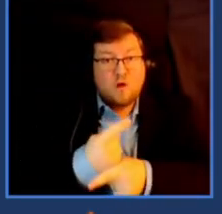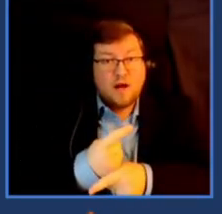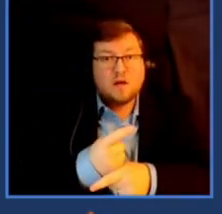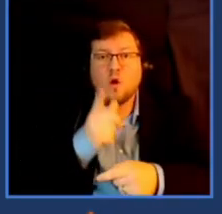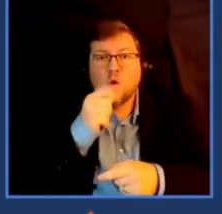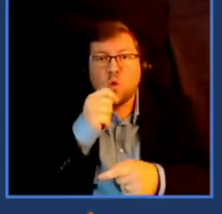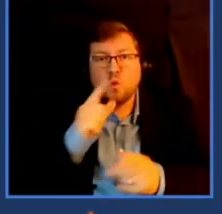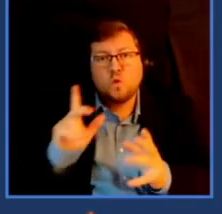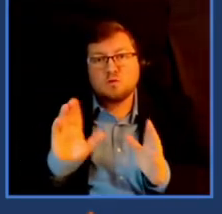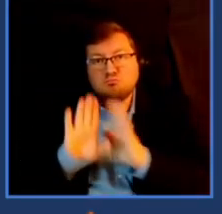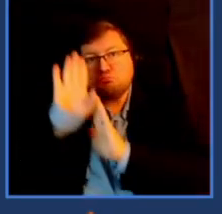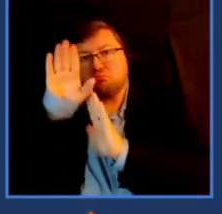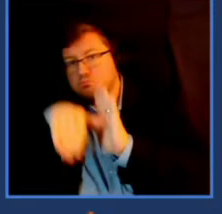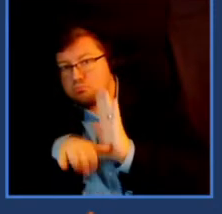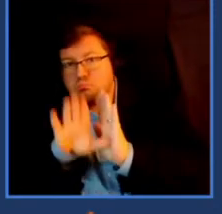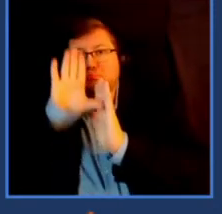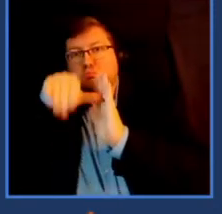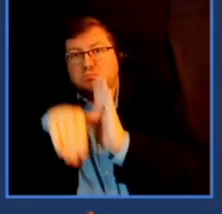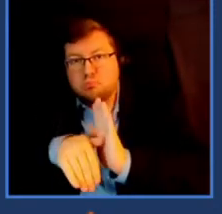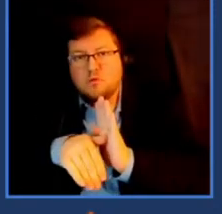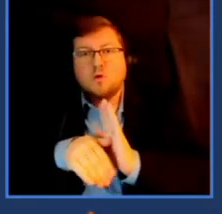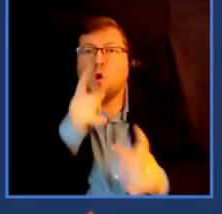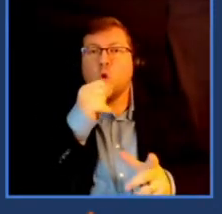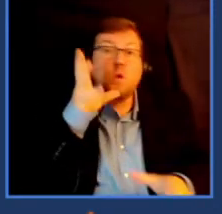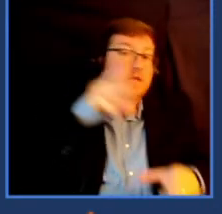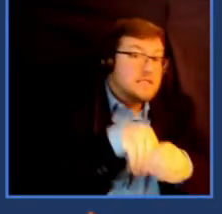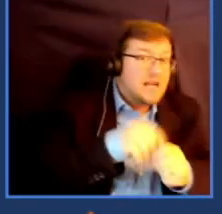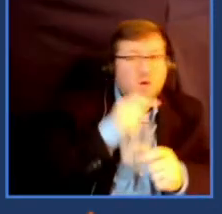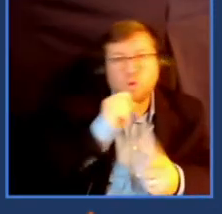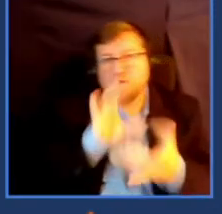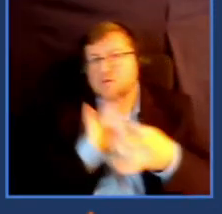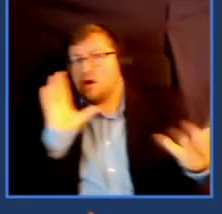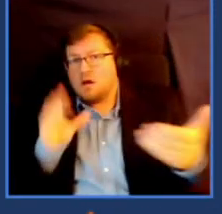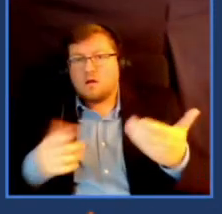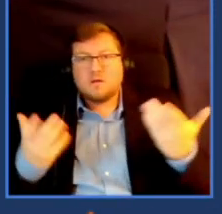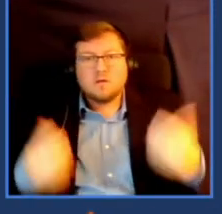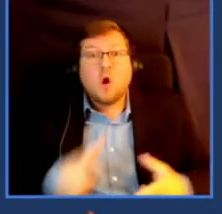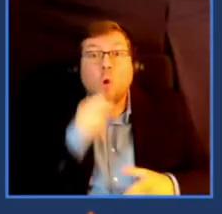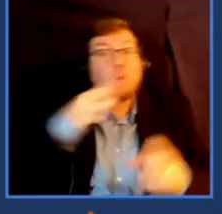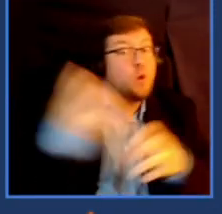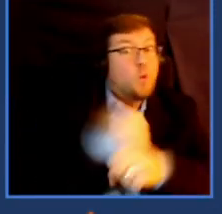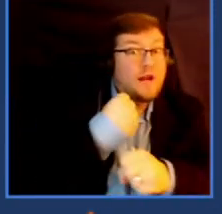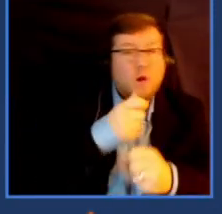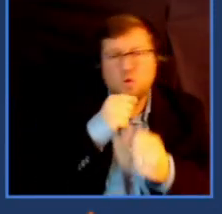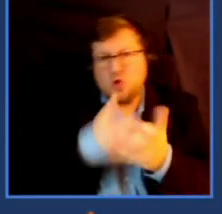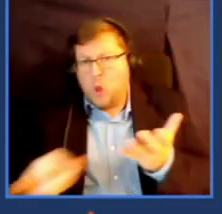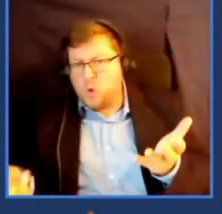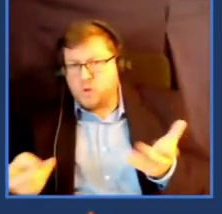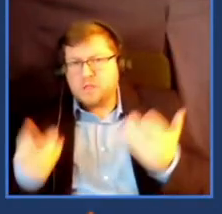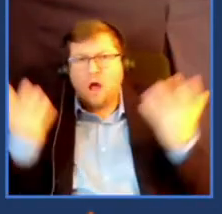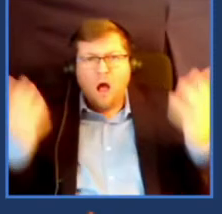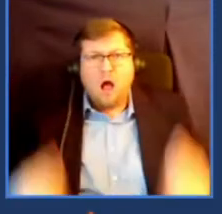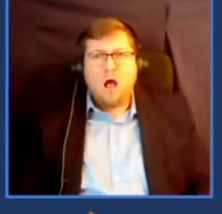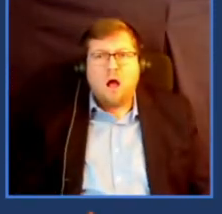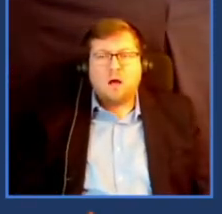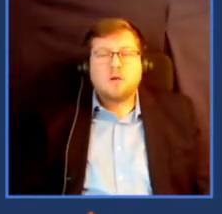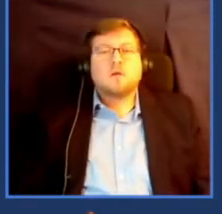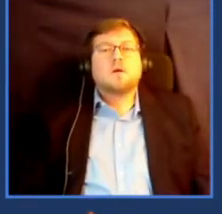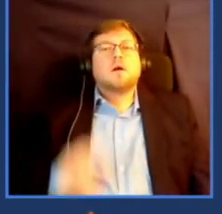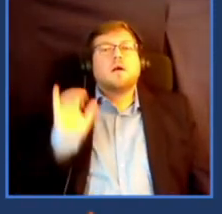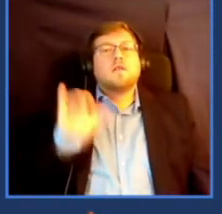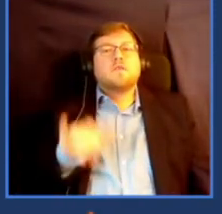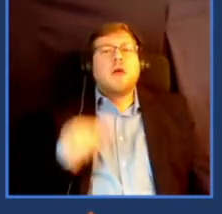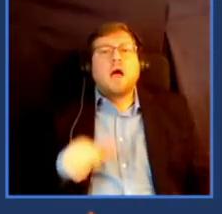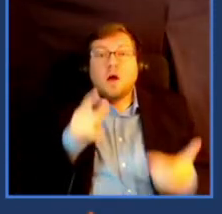down? Who's in and who's out? Who's winning and who's losing? Meanwhile, as I walk across